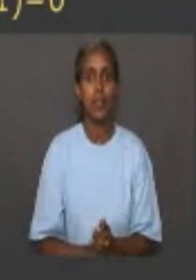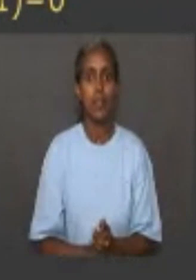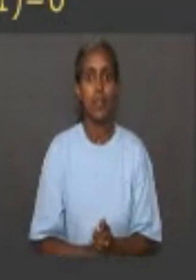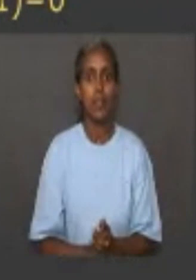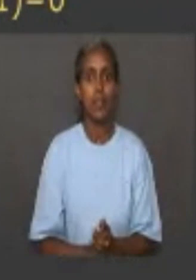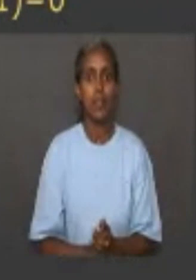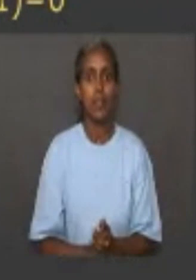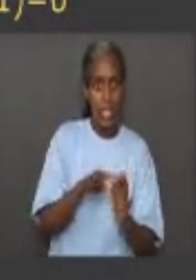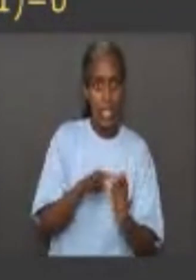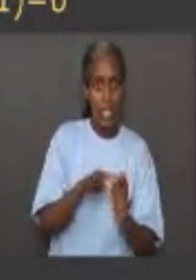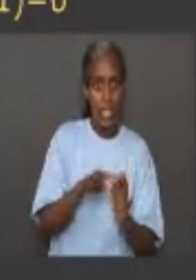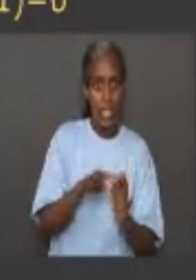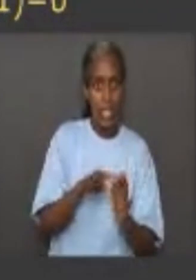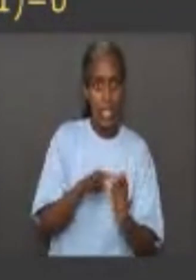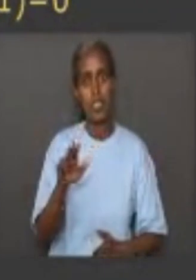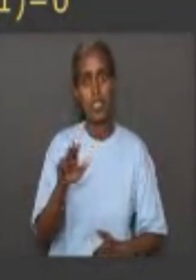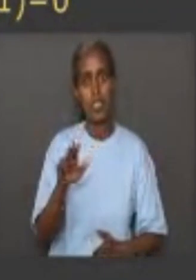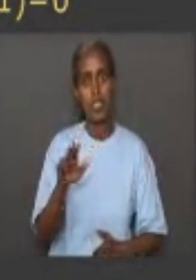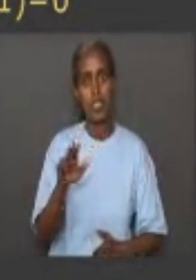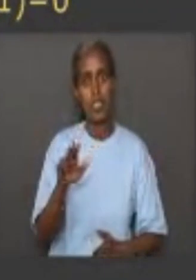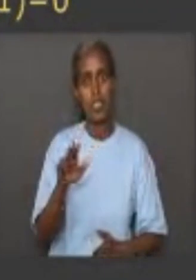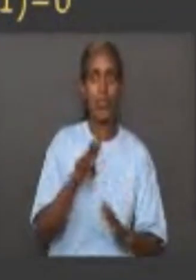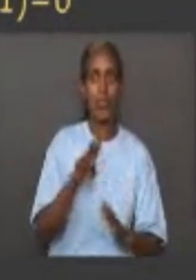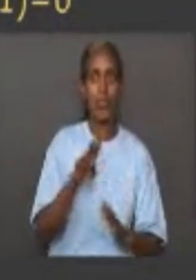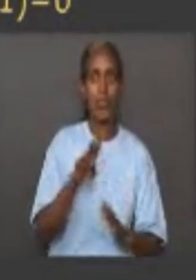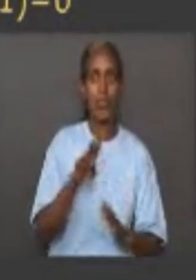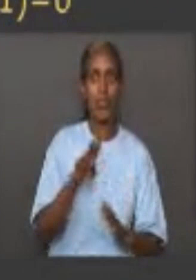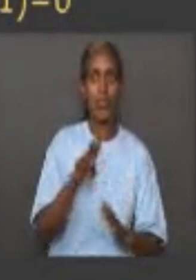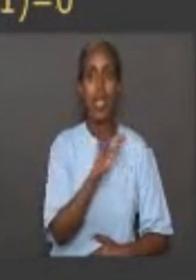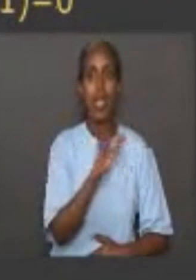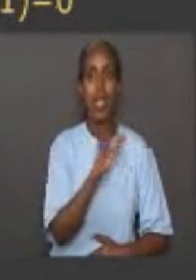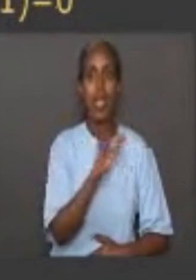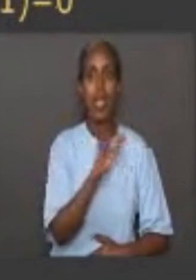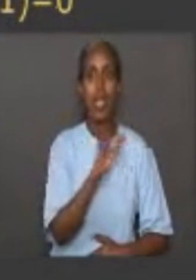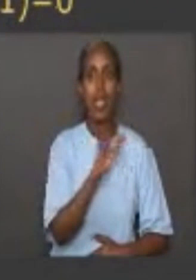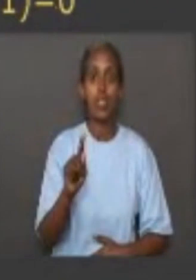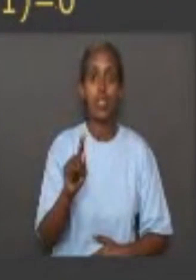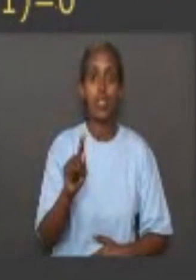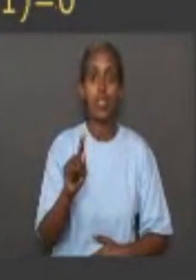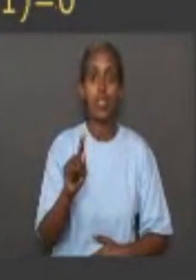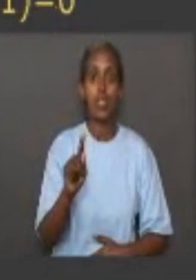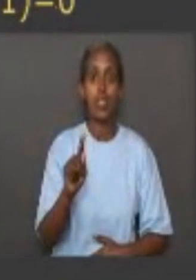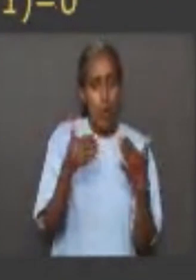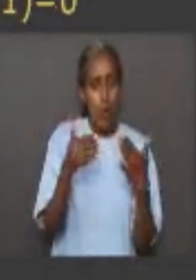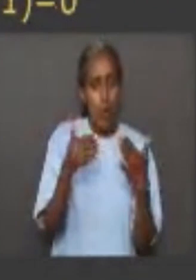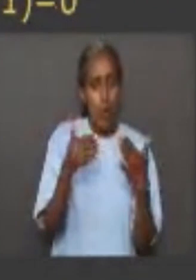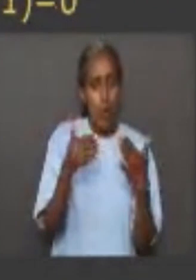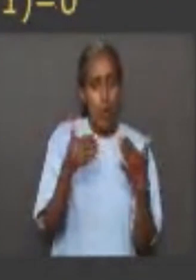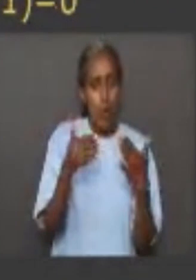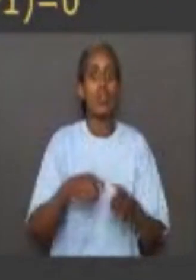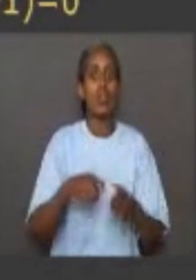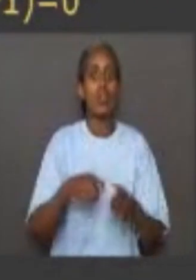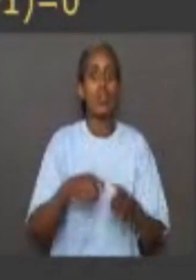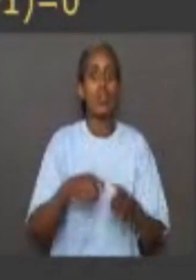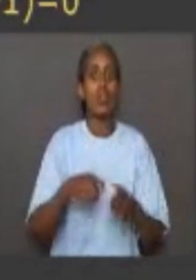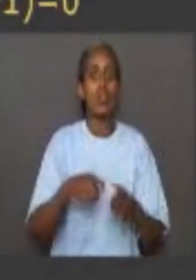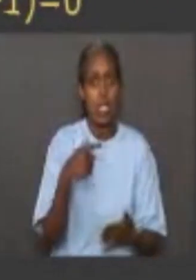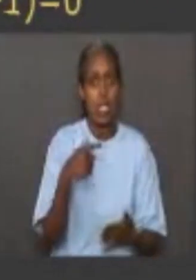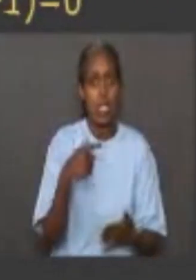-3, -2, and 1 are all values of x that would